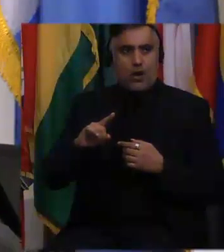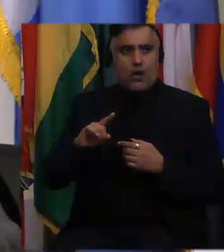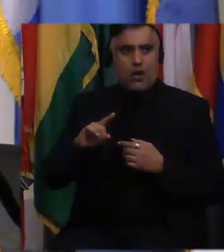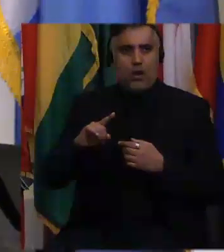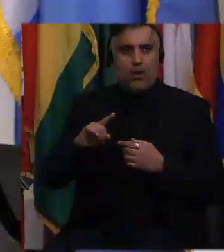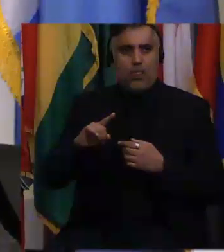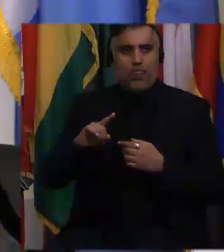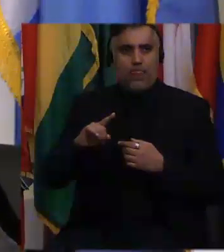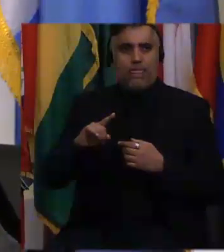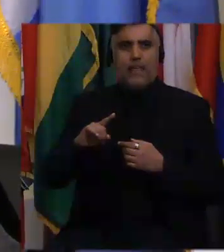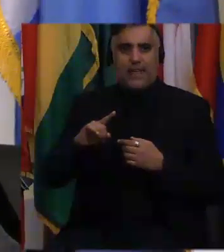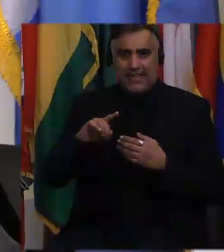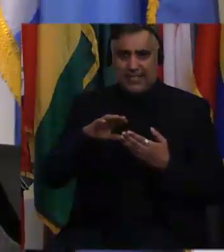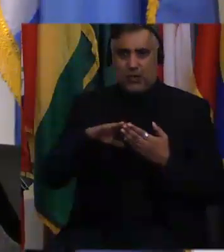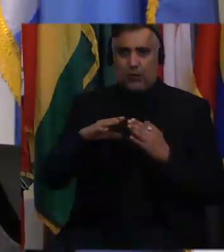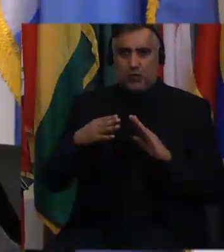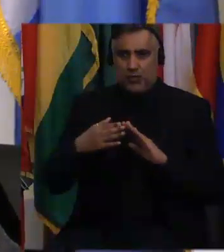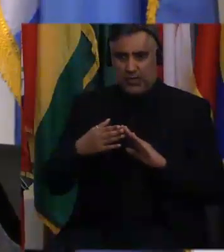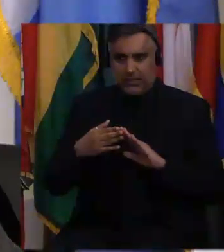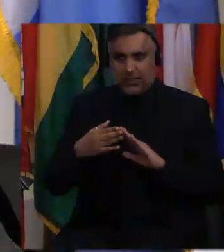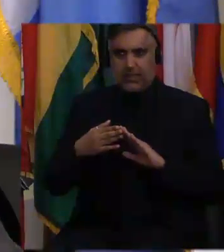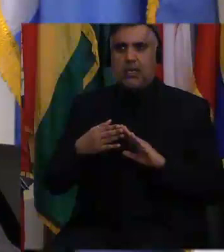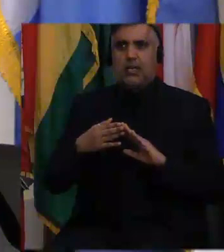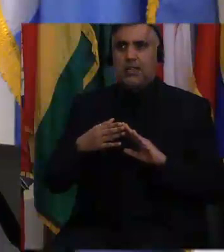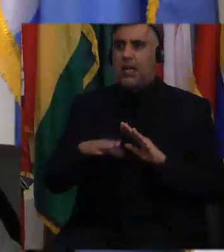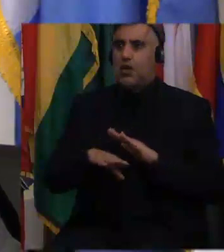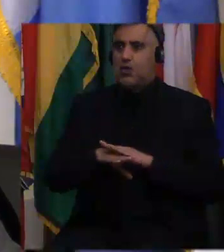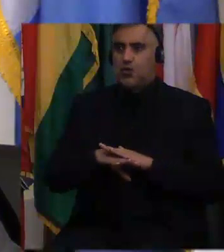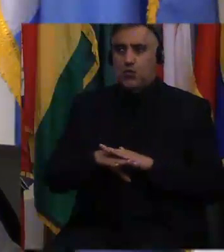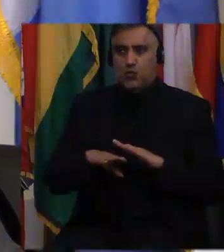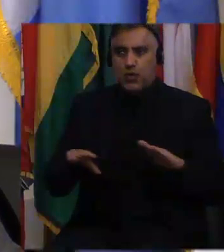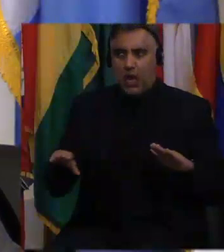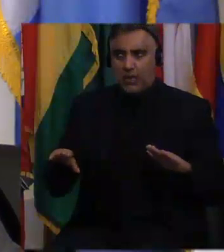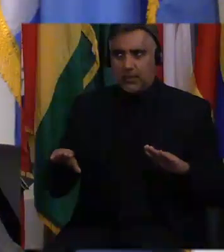in the communities that do not